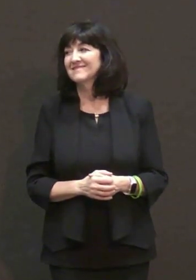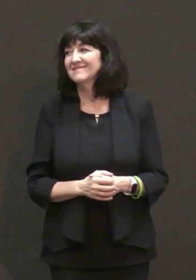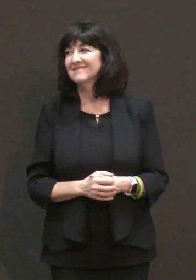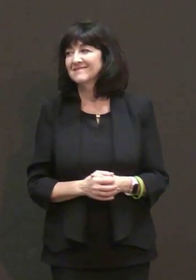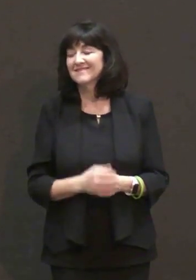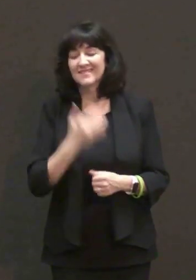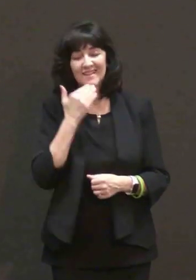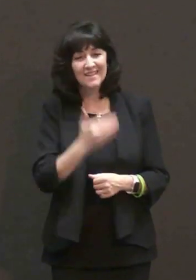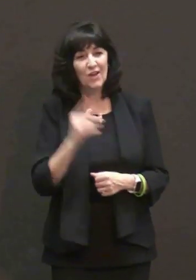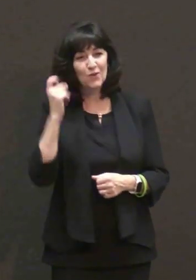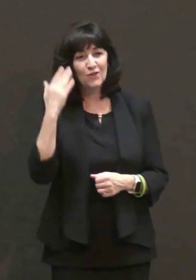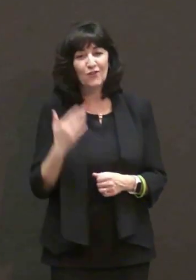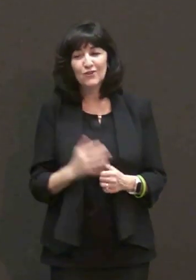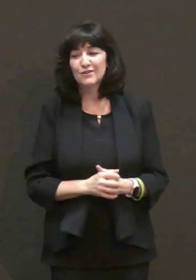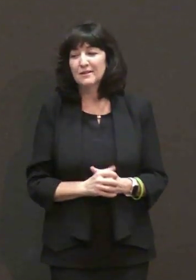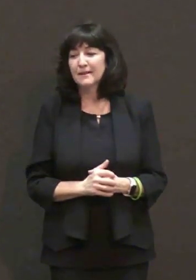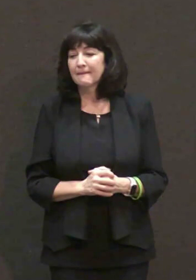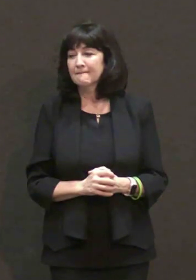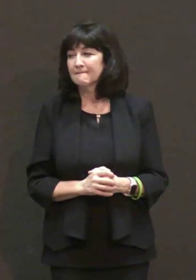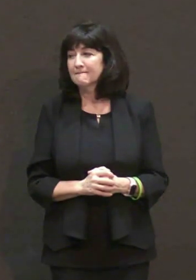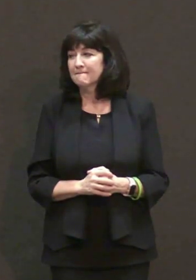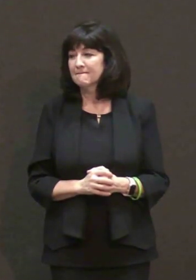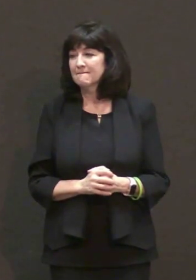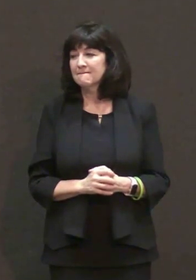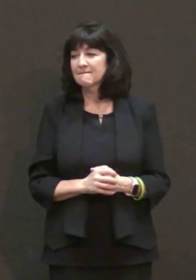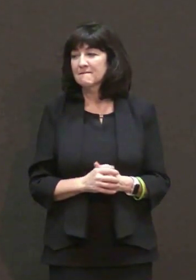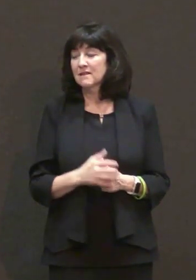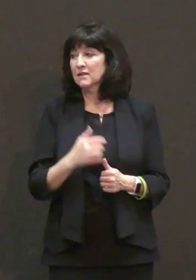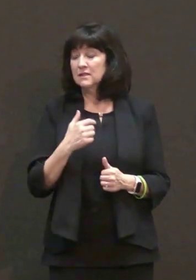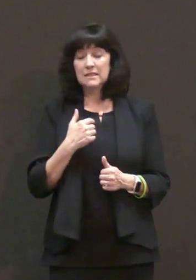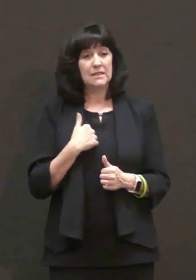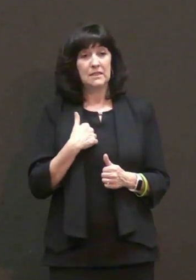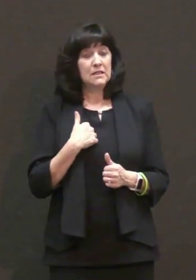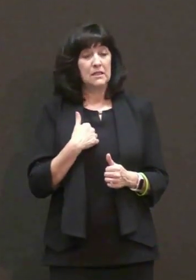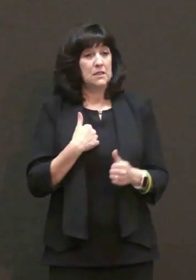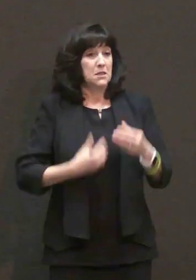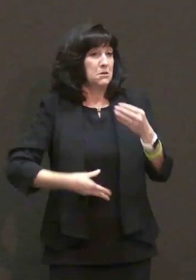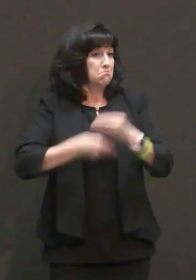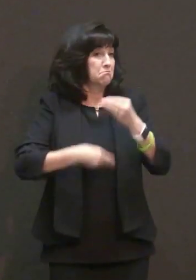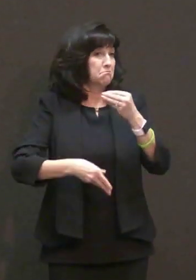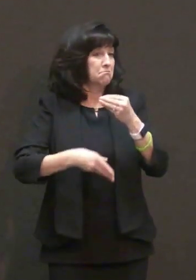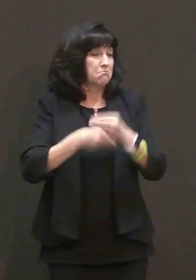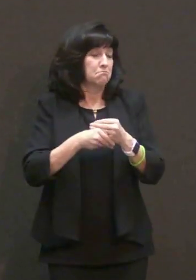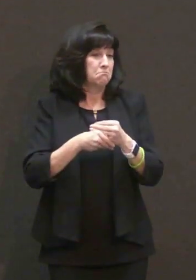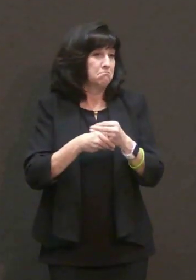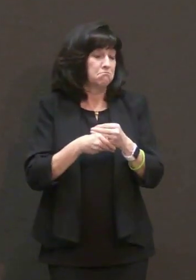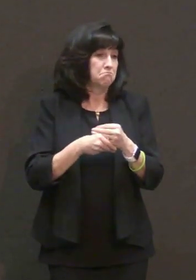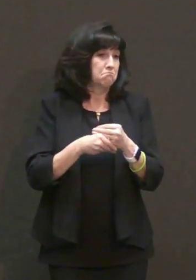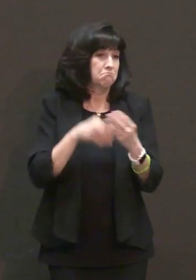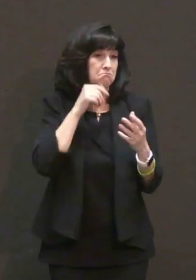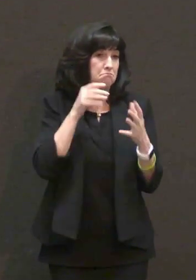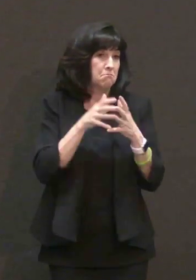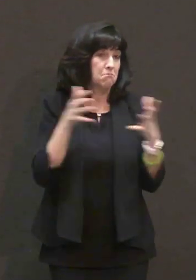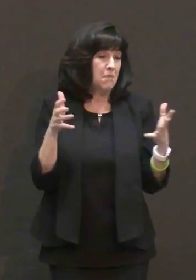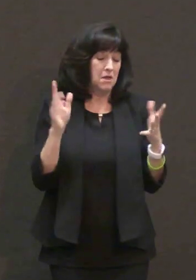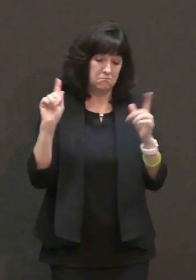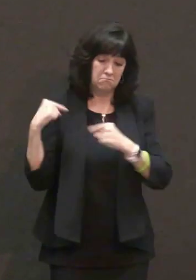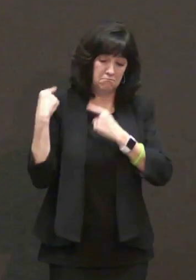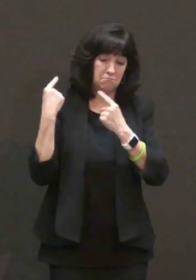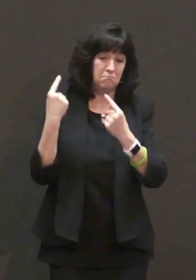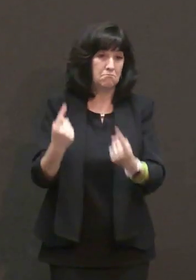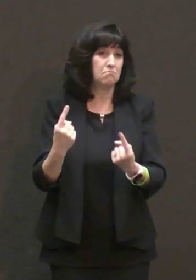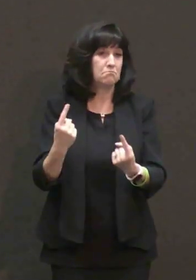Thank you, Governor. Not much to add other than, I mean, we've been learning all along about this virus,